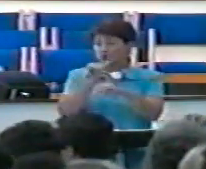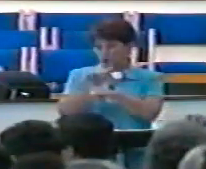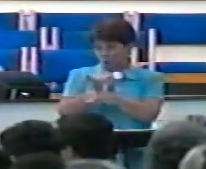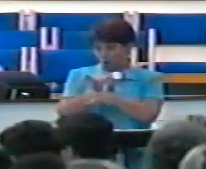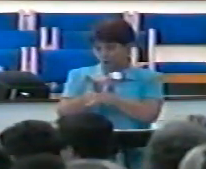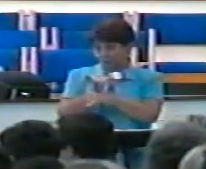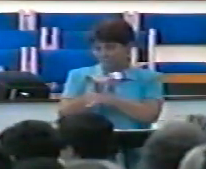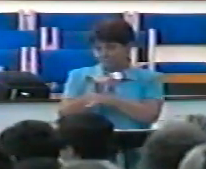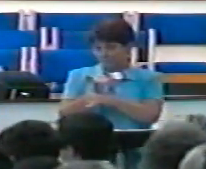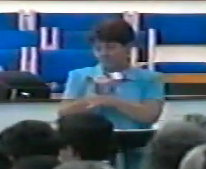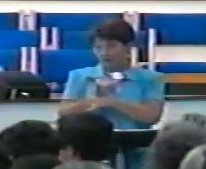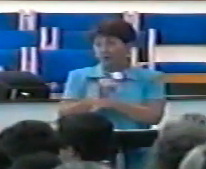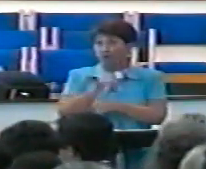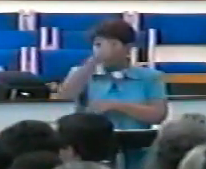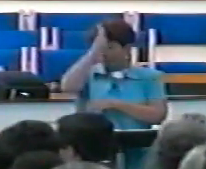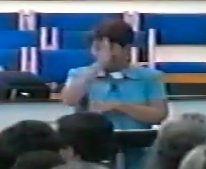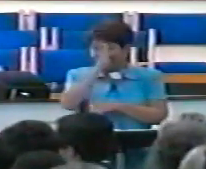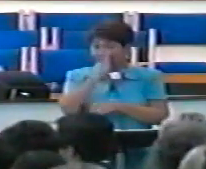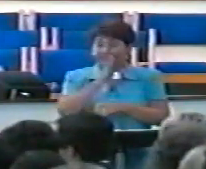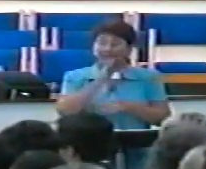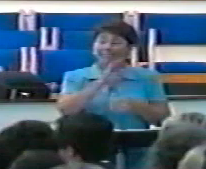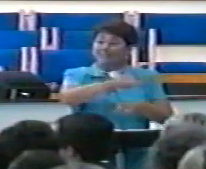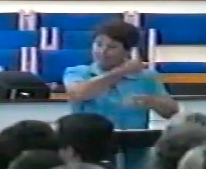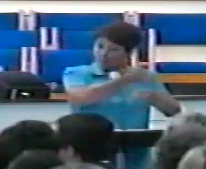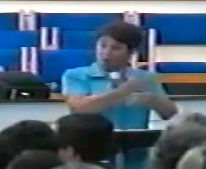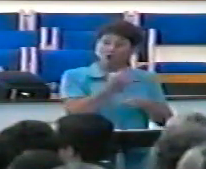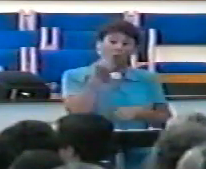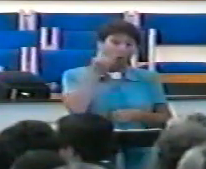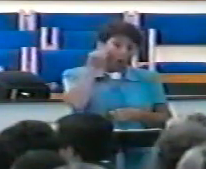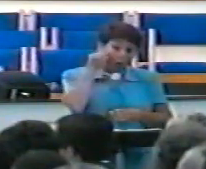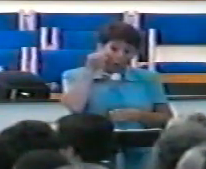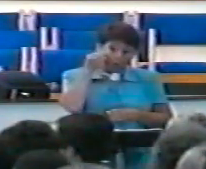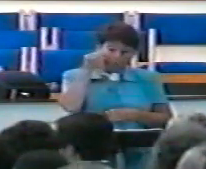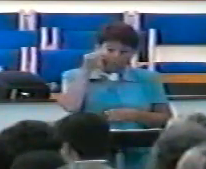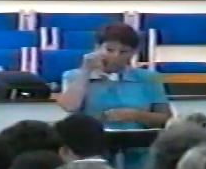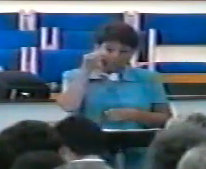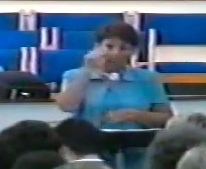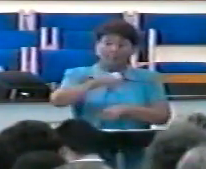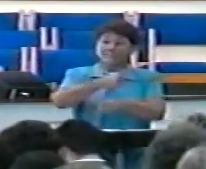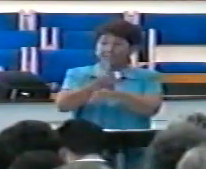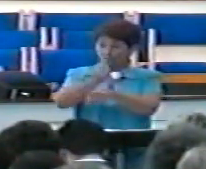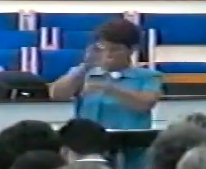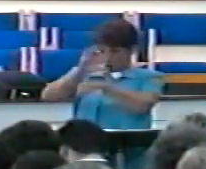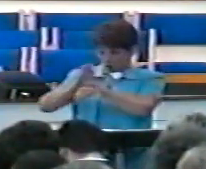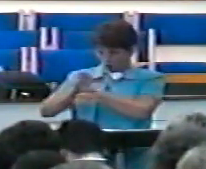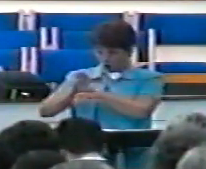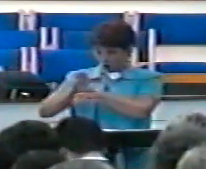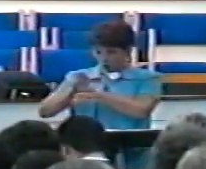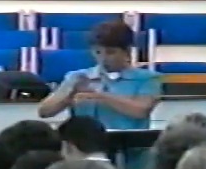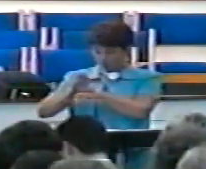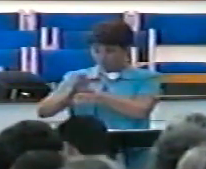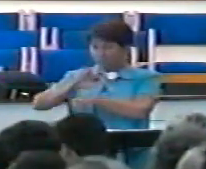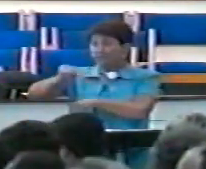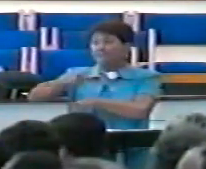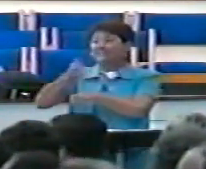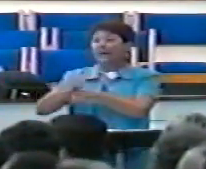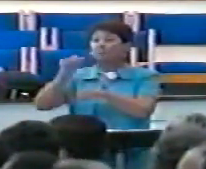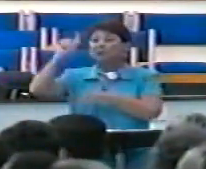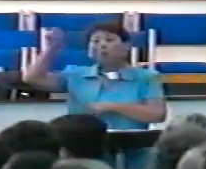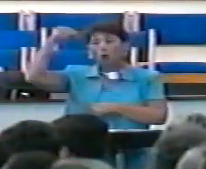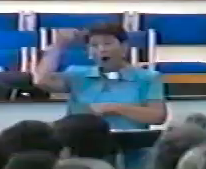that God has established the home, God has established the church, God has established